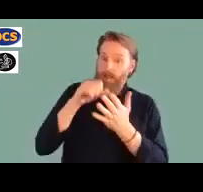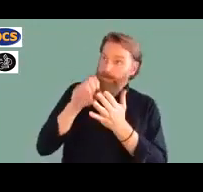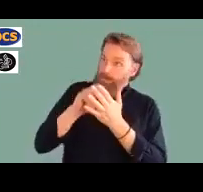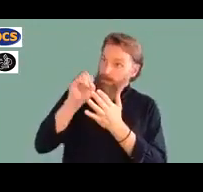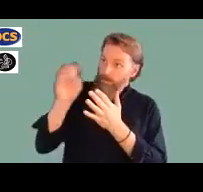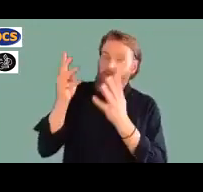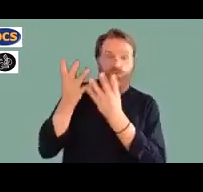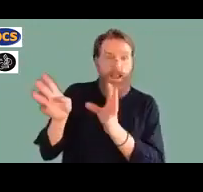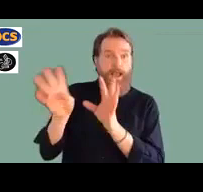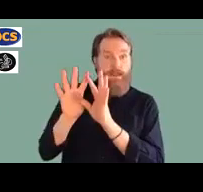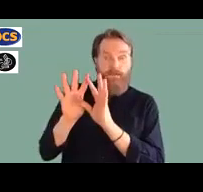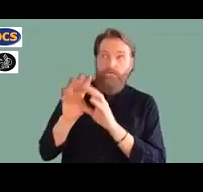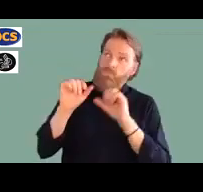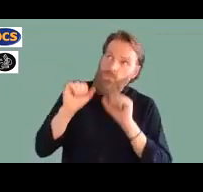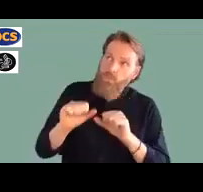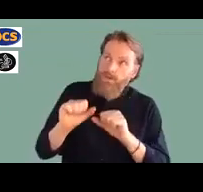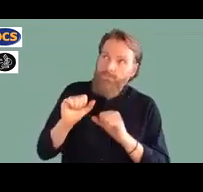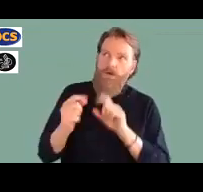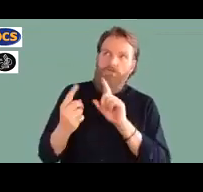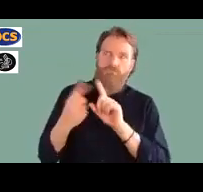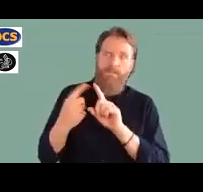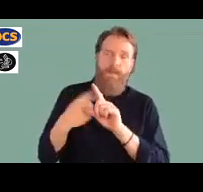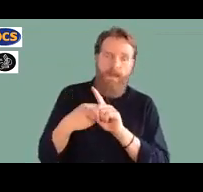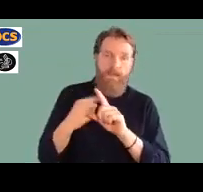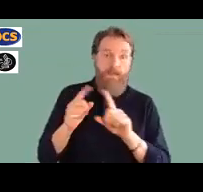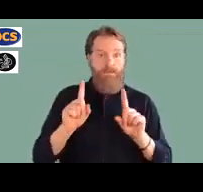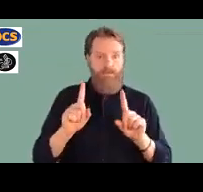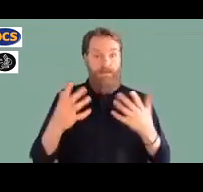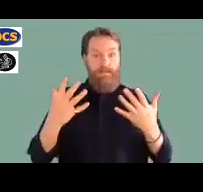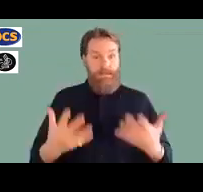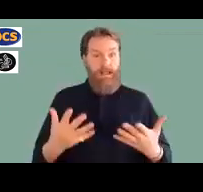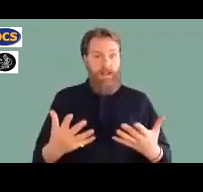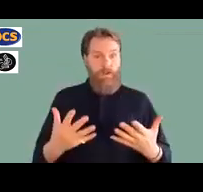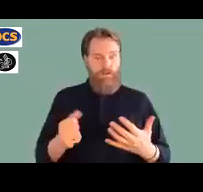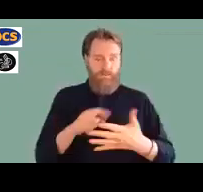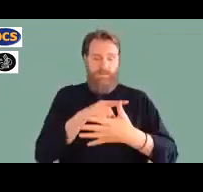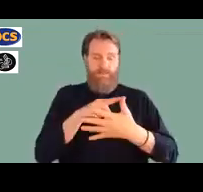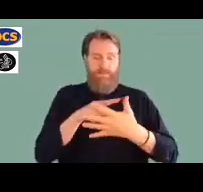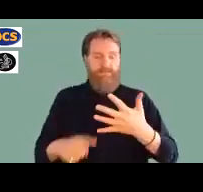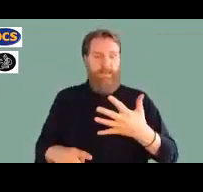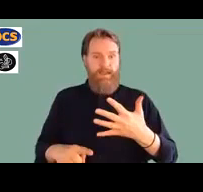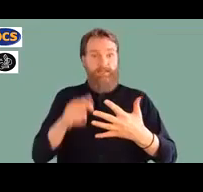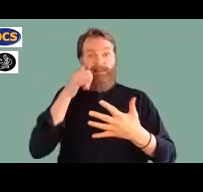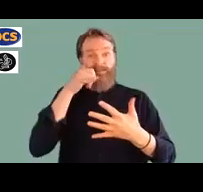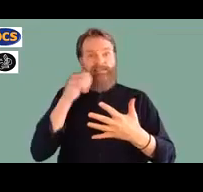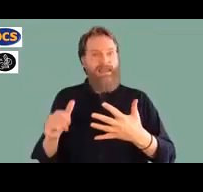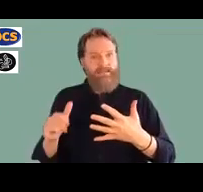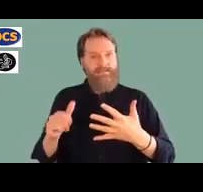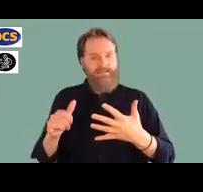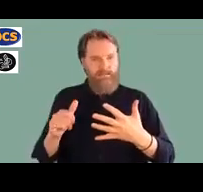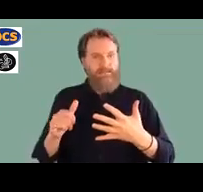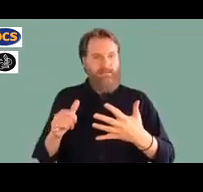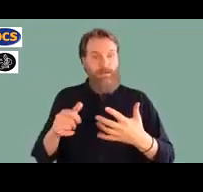letter. But I just really wanted to say at this point that the 5 tests that the union have launched for all of